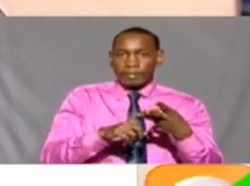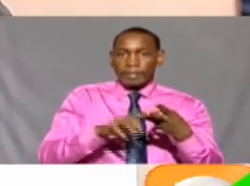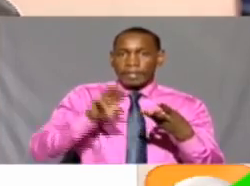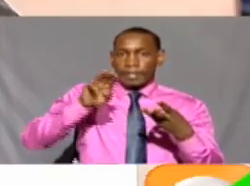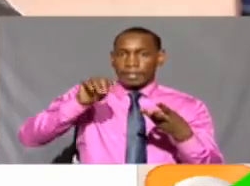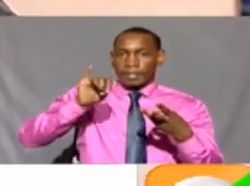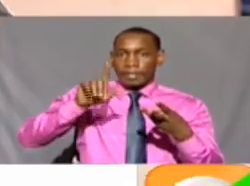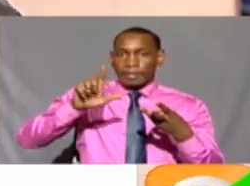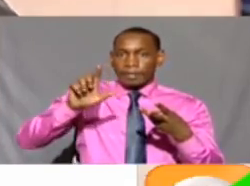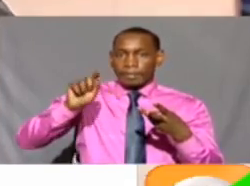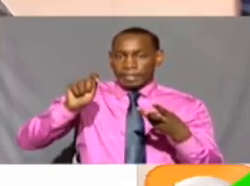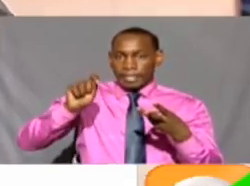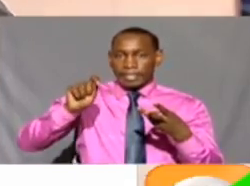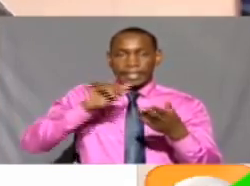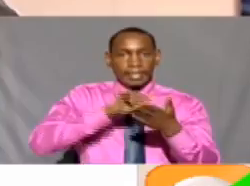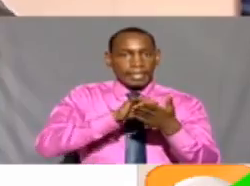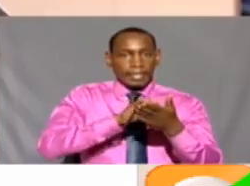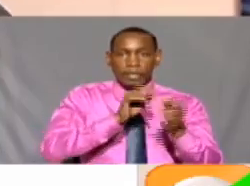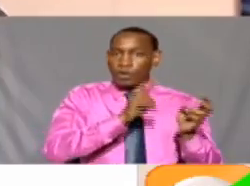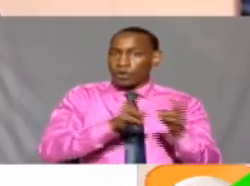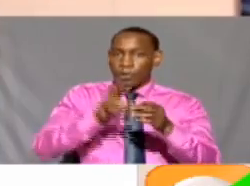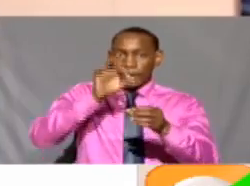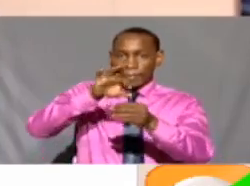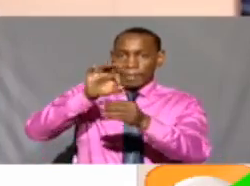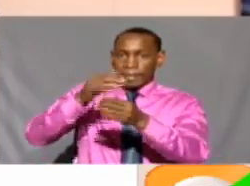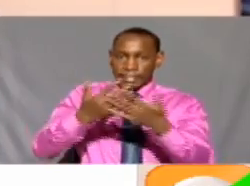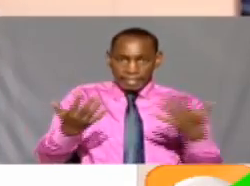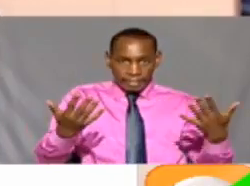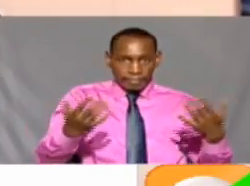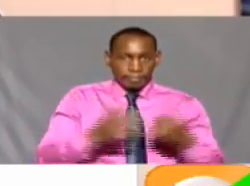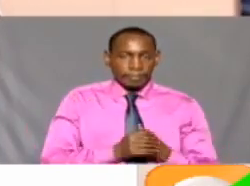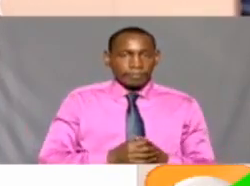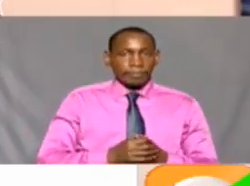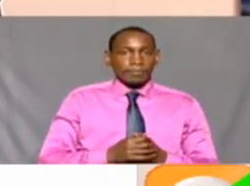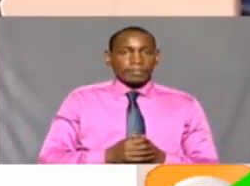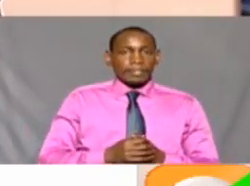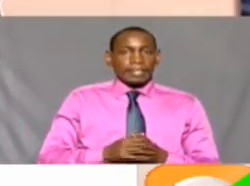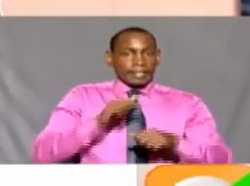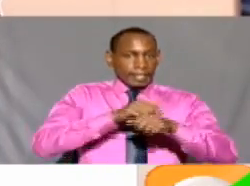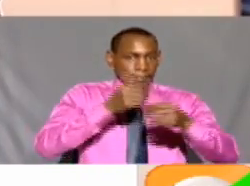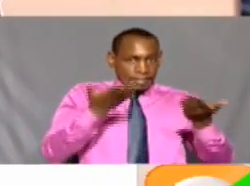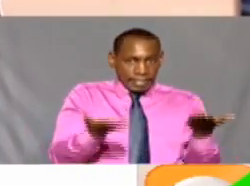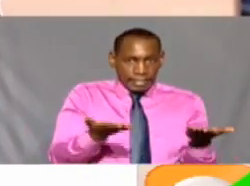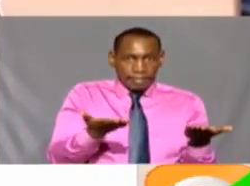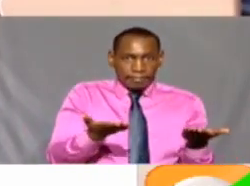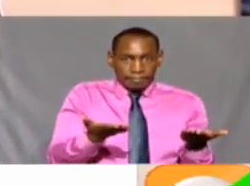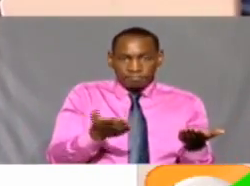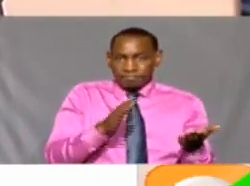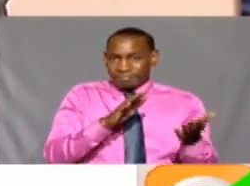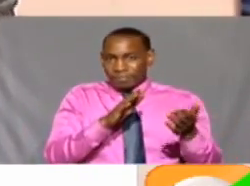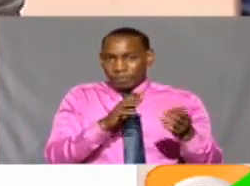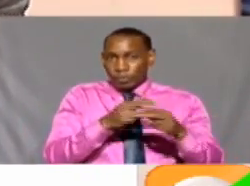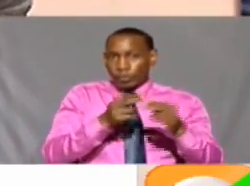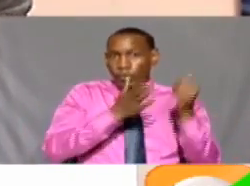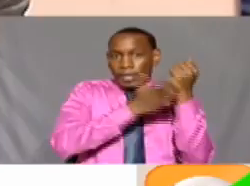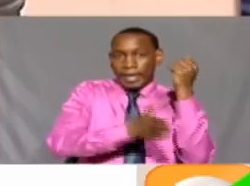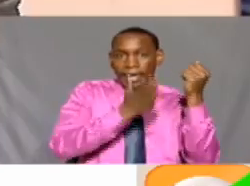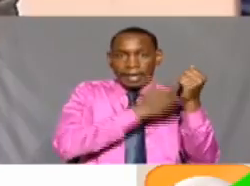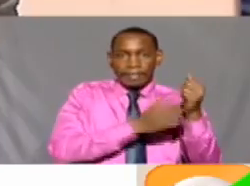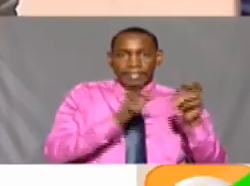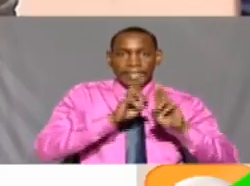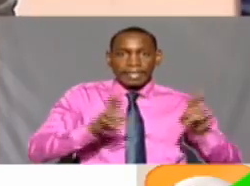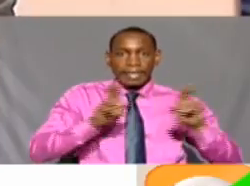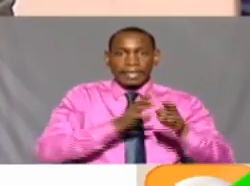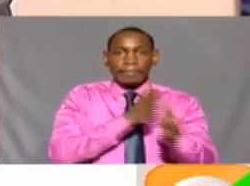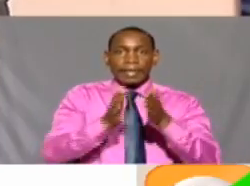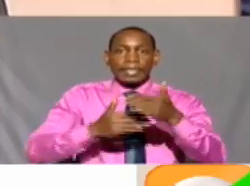is that is the commonly grown commodities in these areas. So right now they're supposed to be harvesting and to start preparing for the